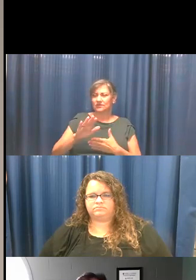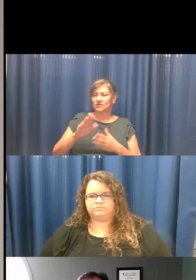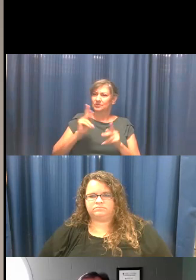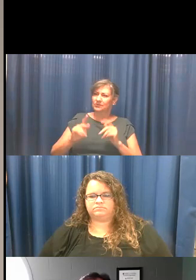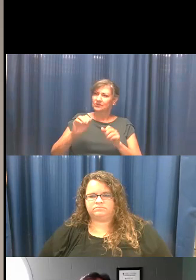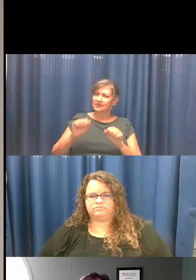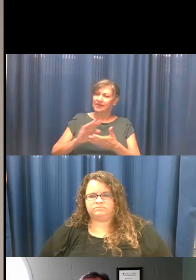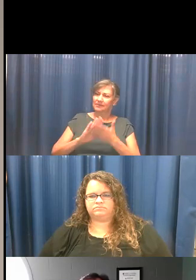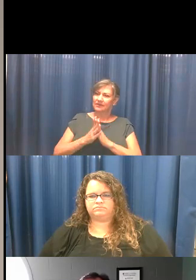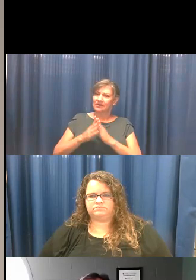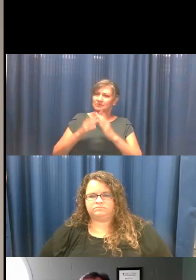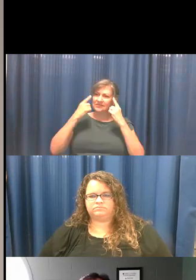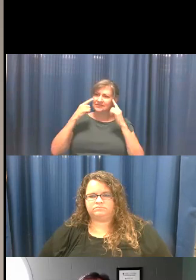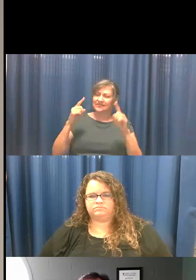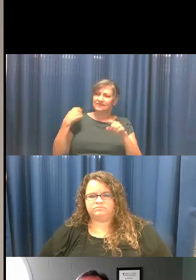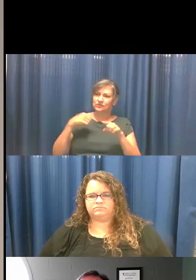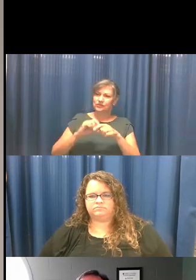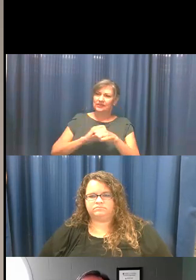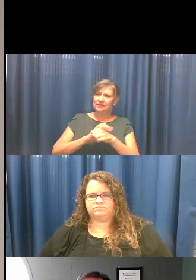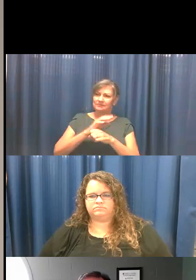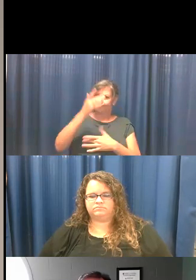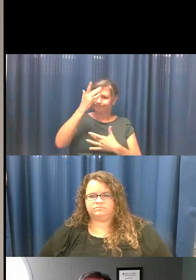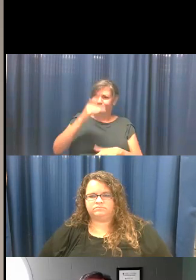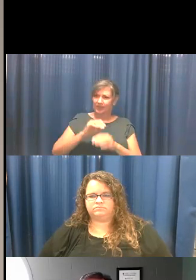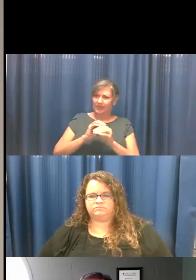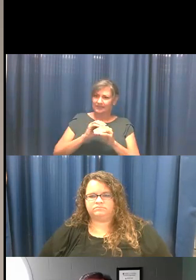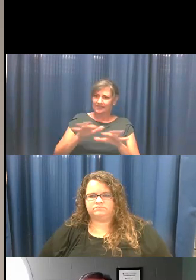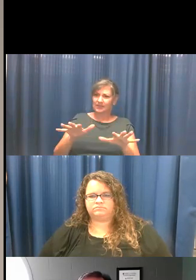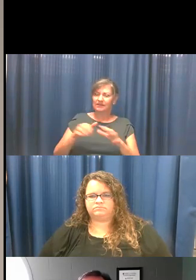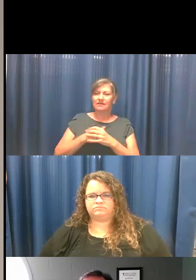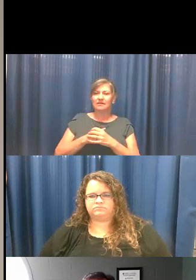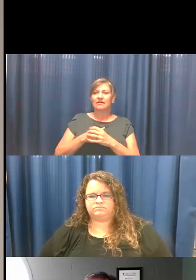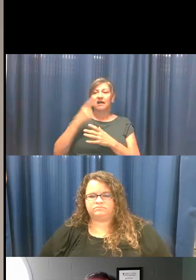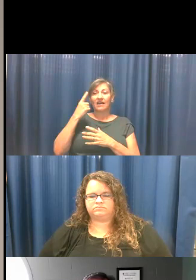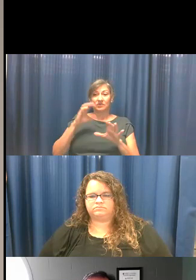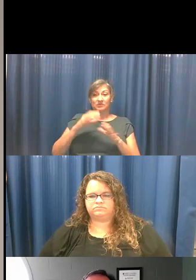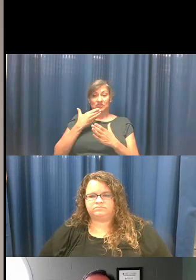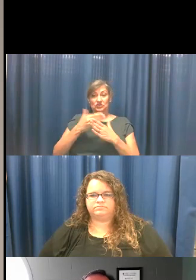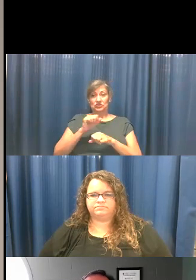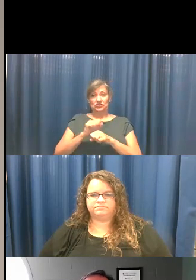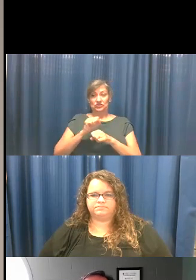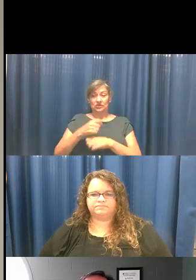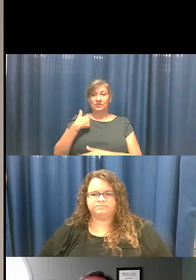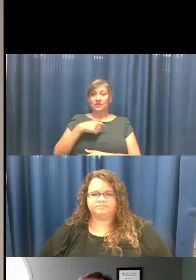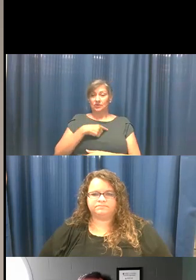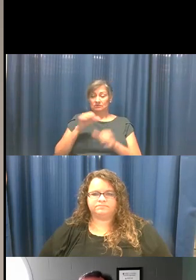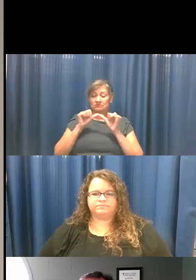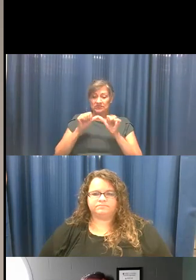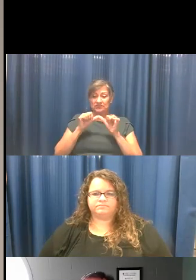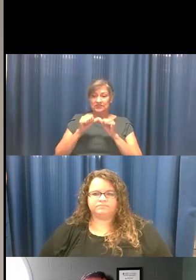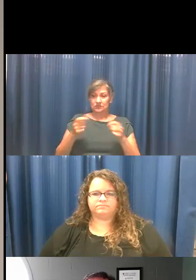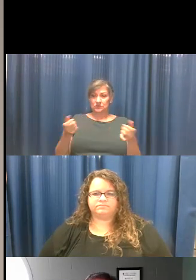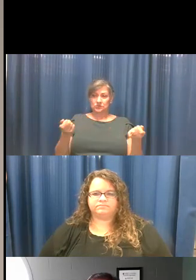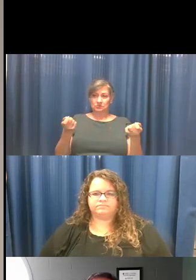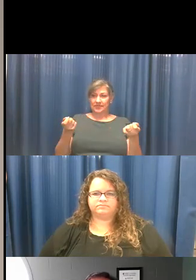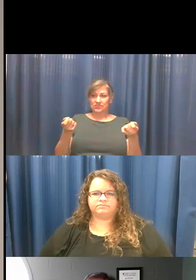the pandemic. And I think that is working. I think we've done a good job of it. And we will continue to manage this,